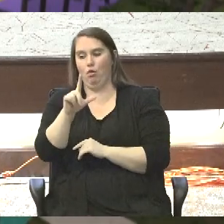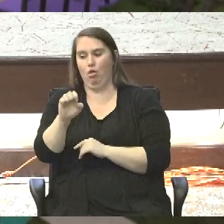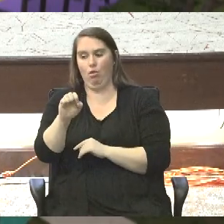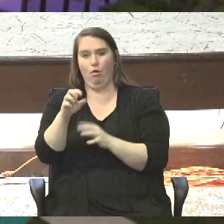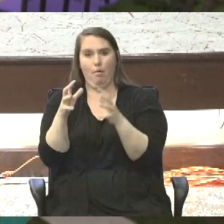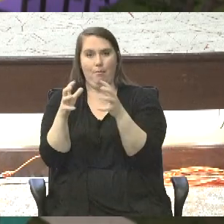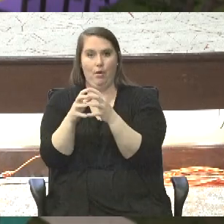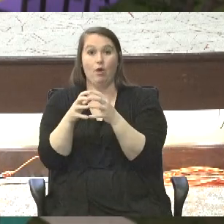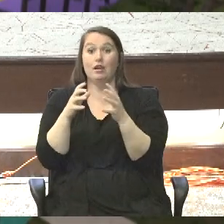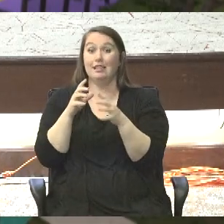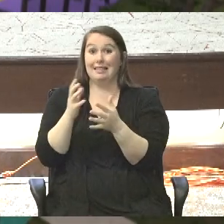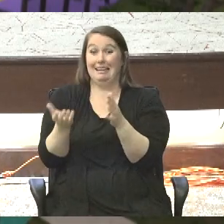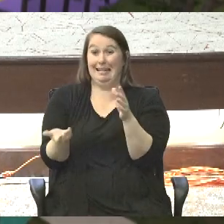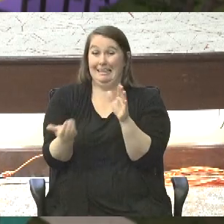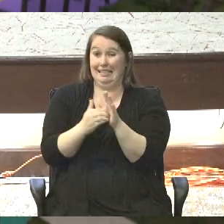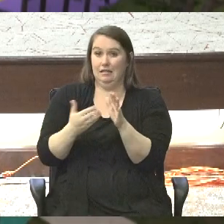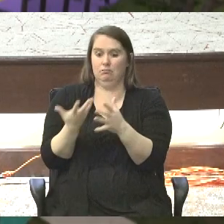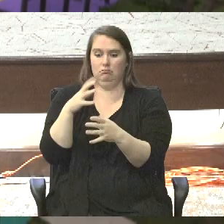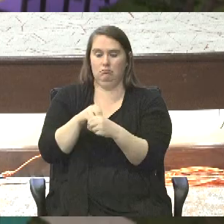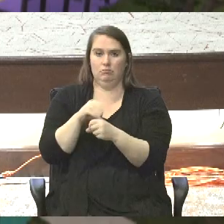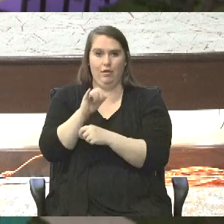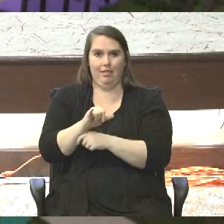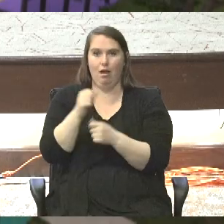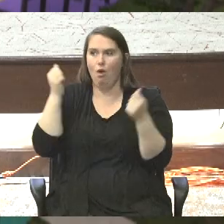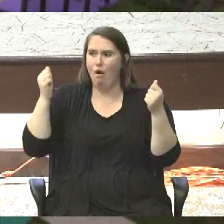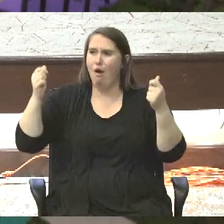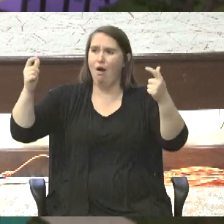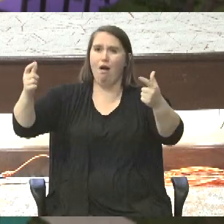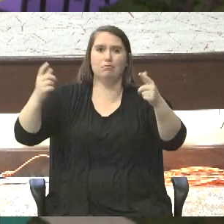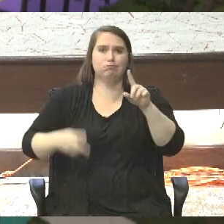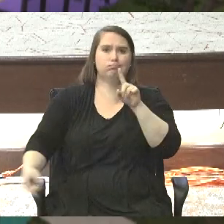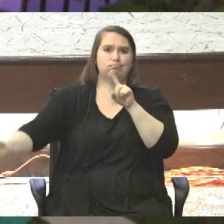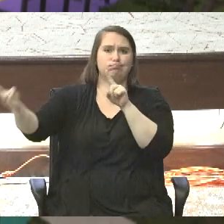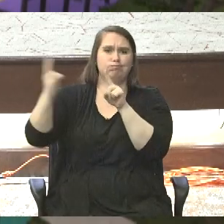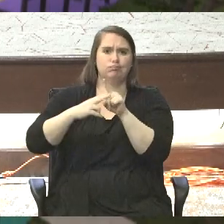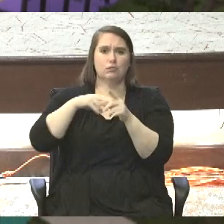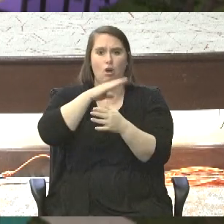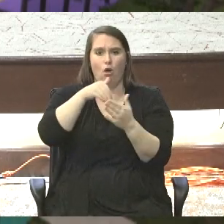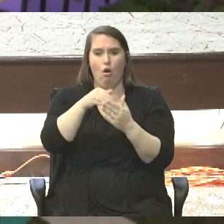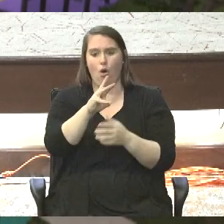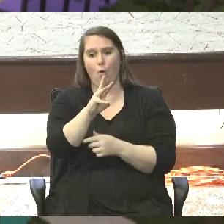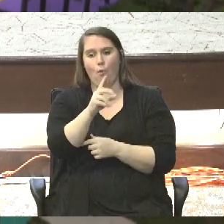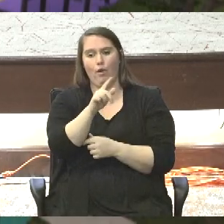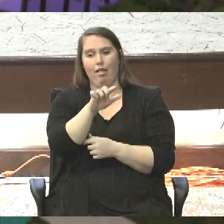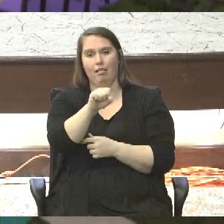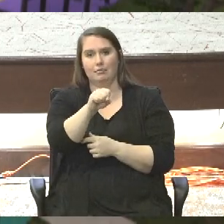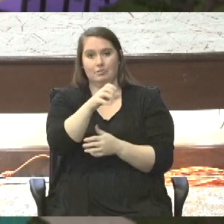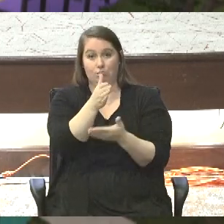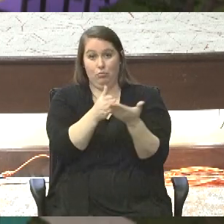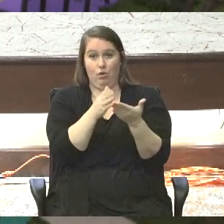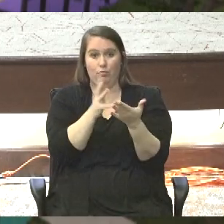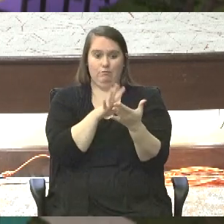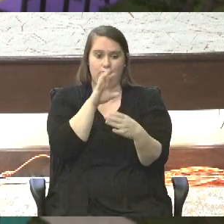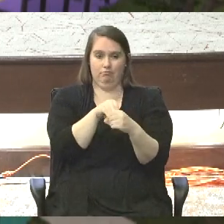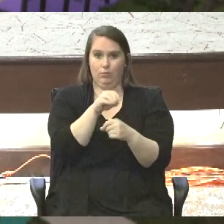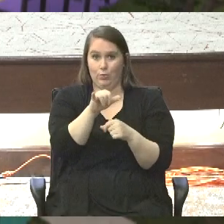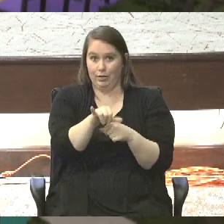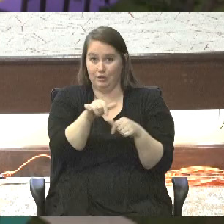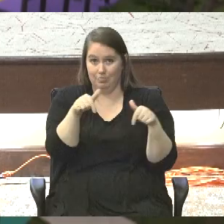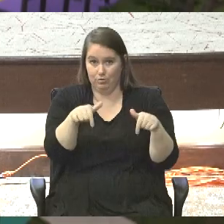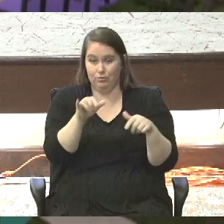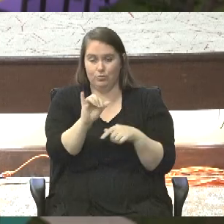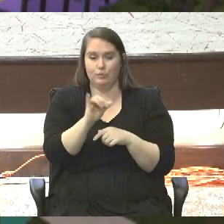that inclusivity of something for everyone, adding in the all-wheels part, something that we don't have, adding